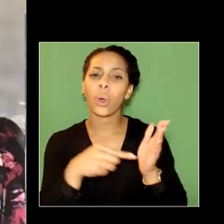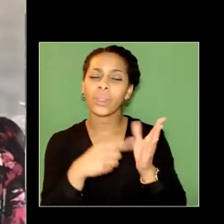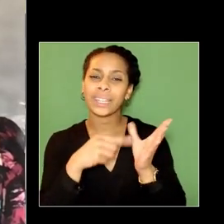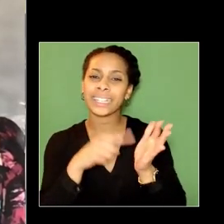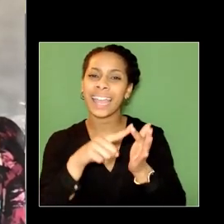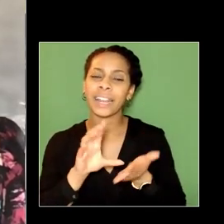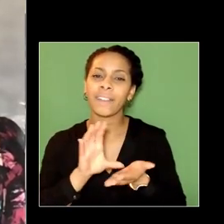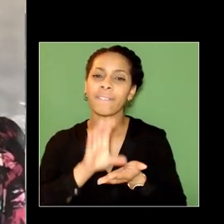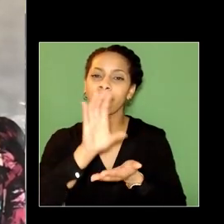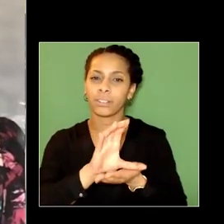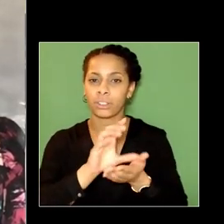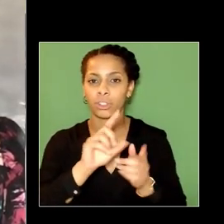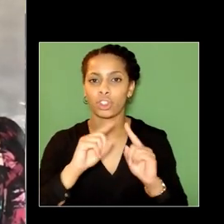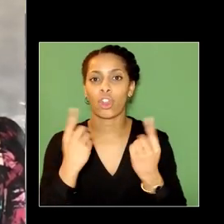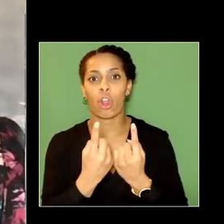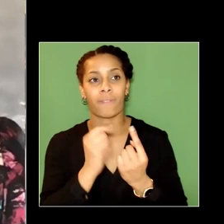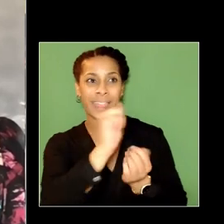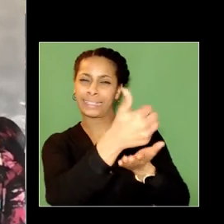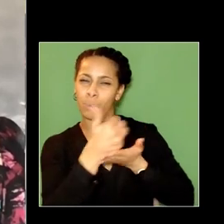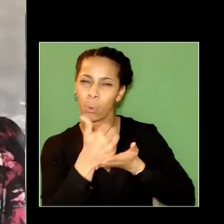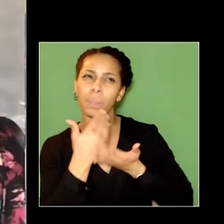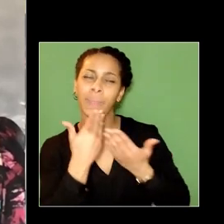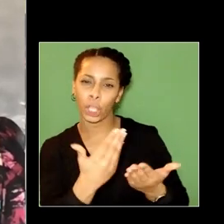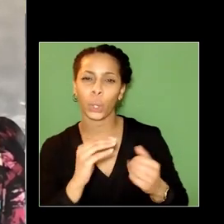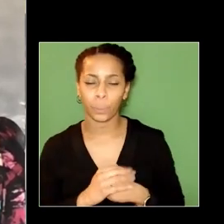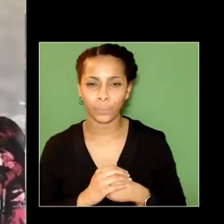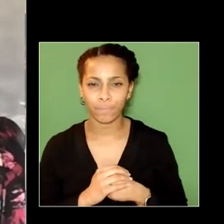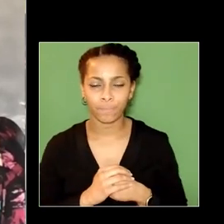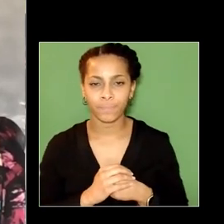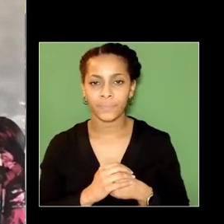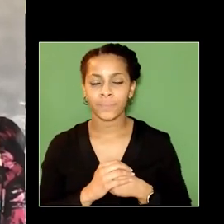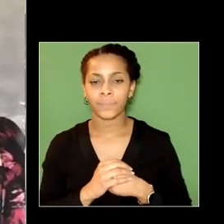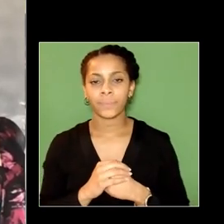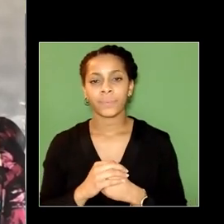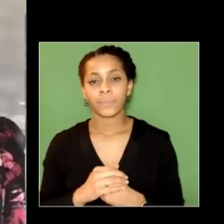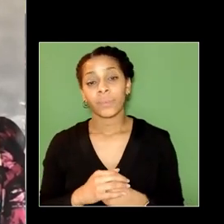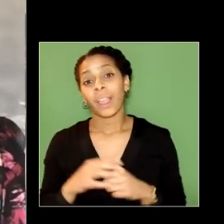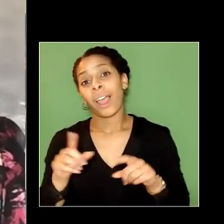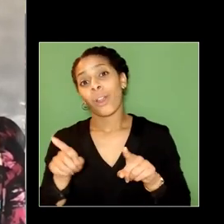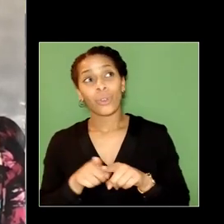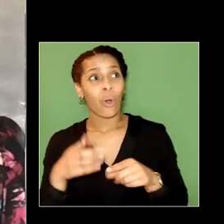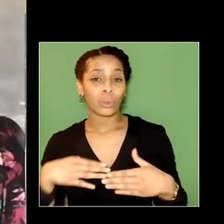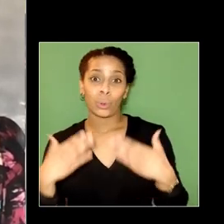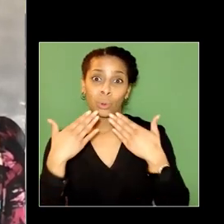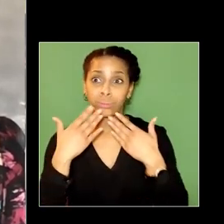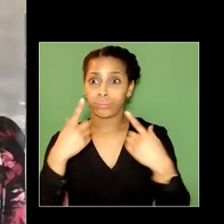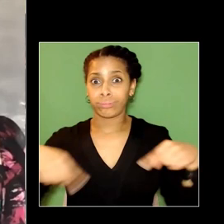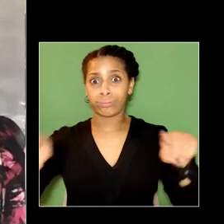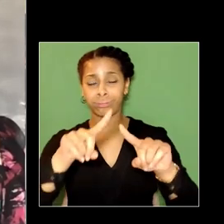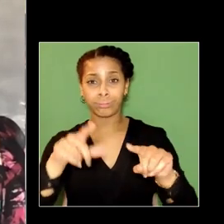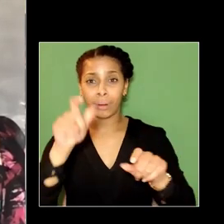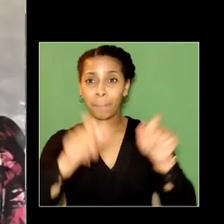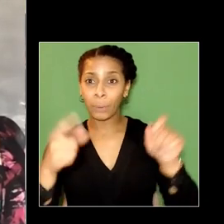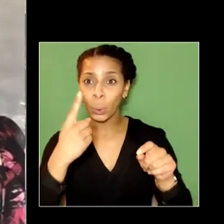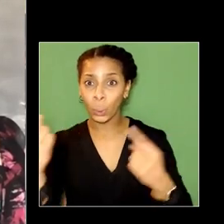support. Lastly, and on behalf of the many hundreds of people who've been watching, I just want to thank you